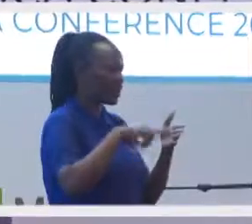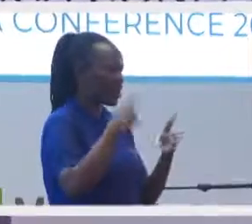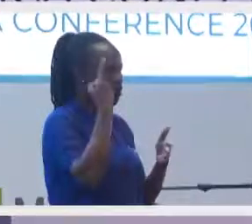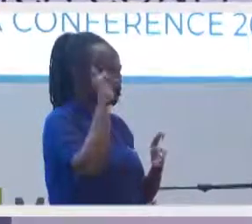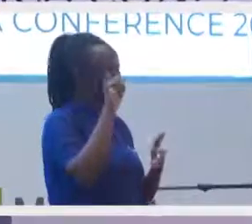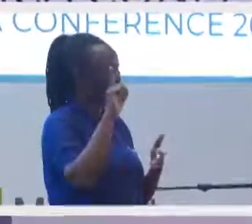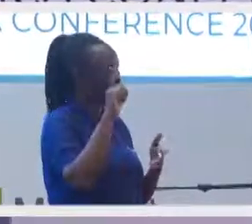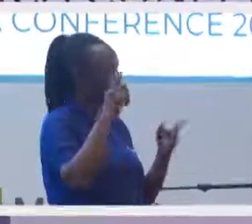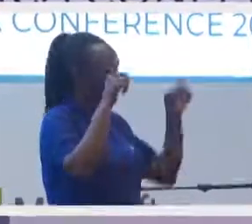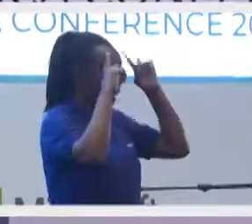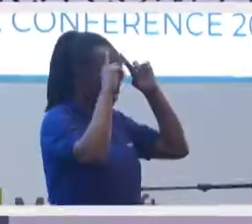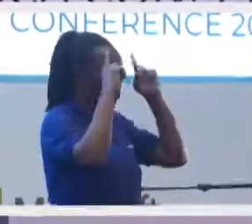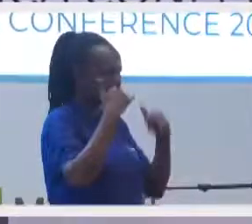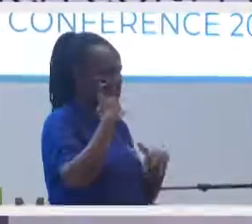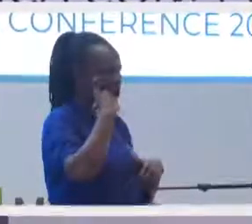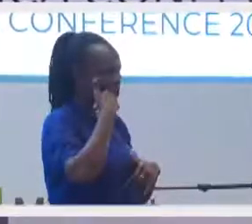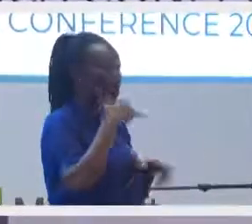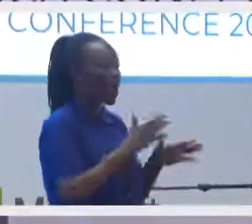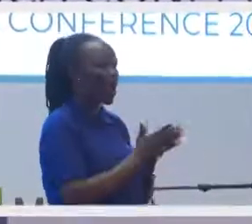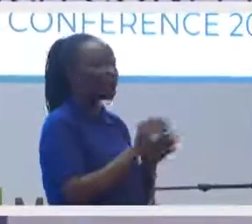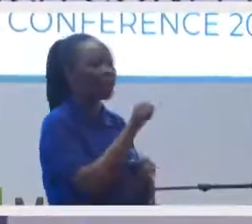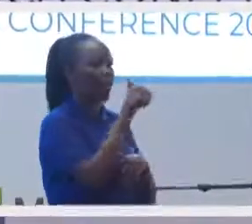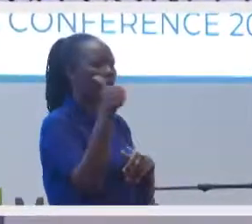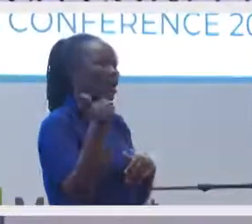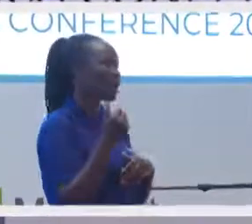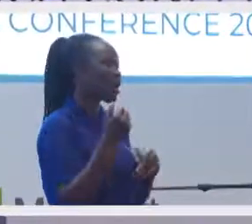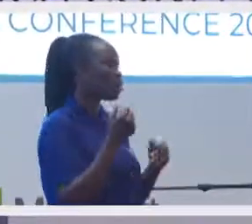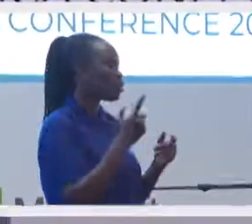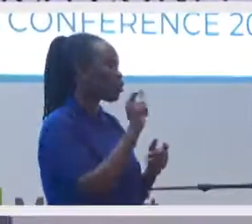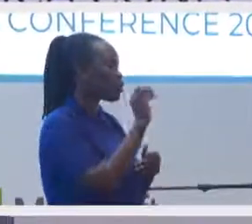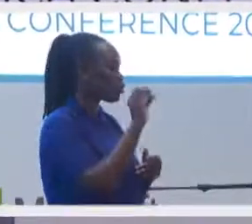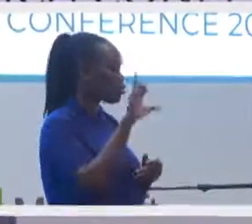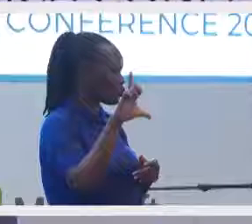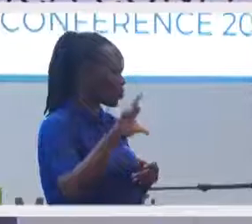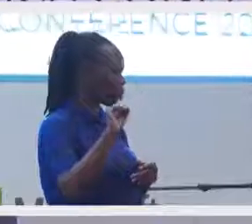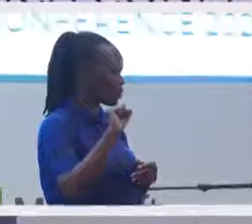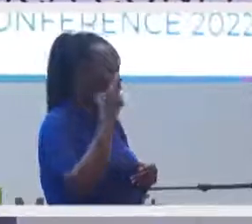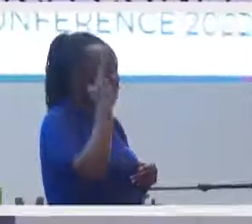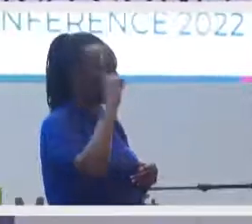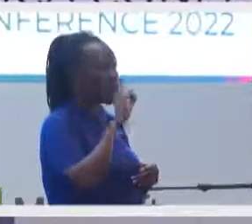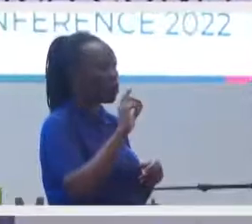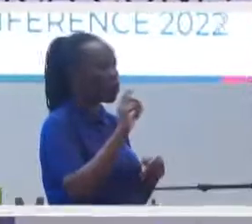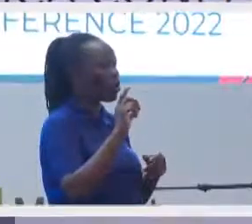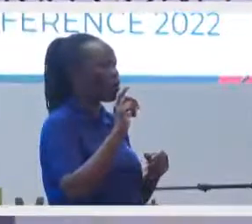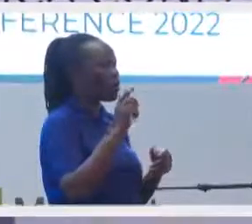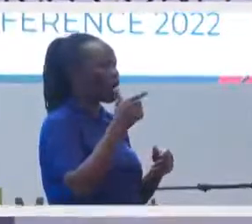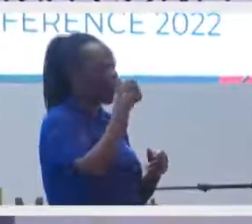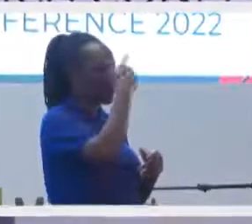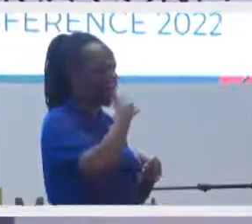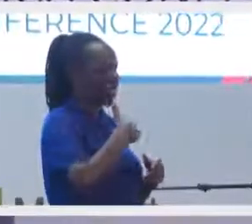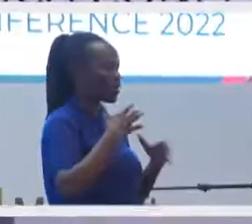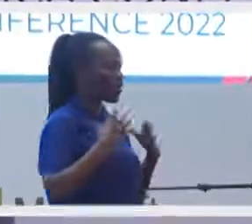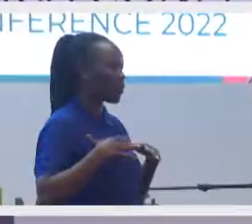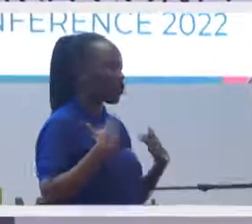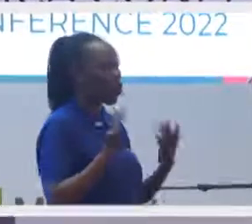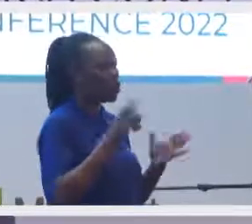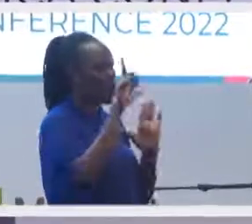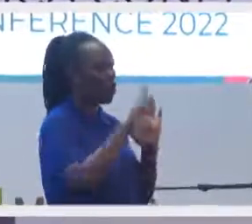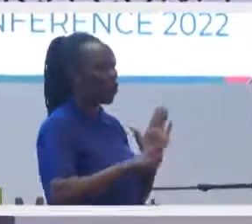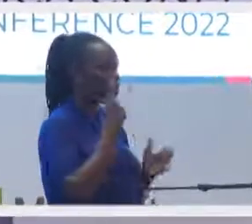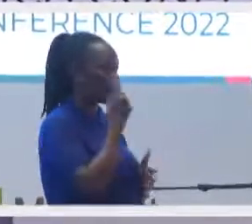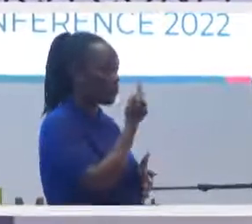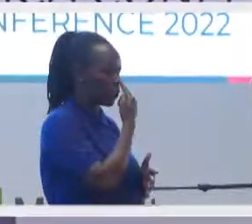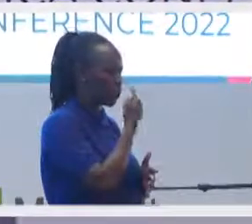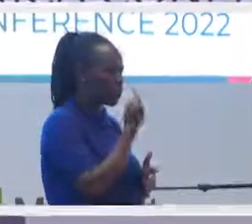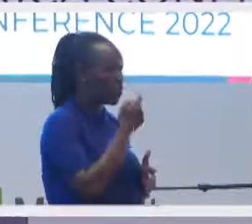Android phones, and other tools for users for blind or low vision users. Select to